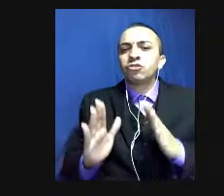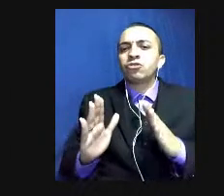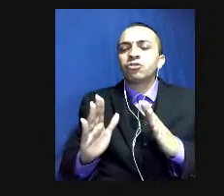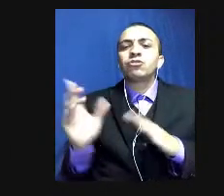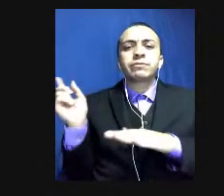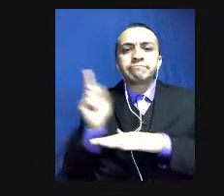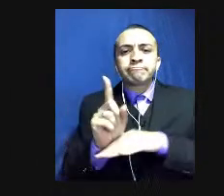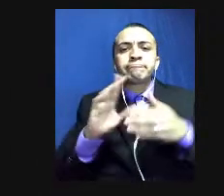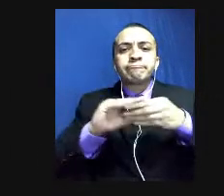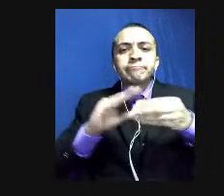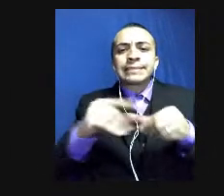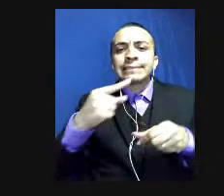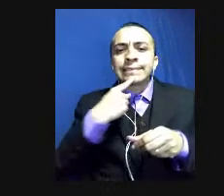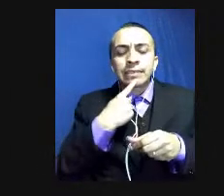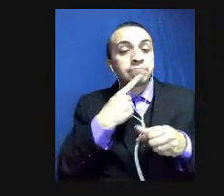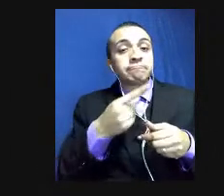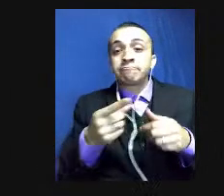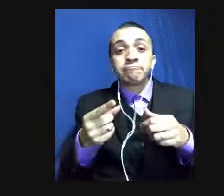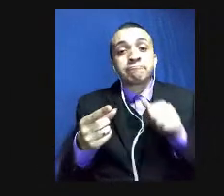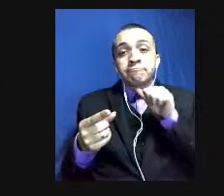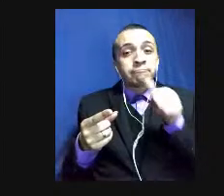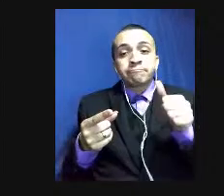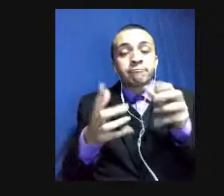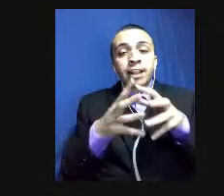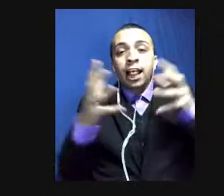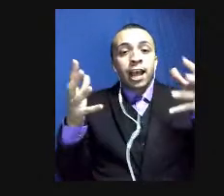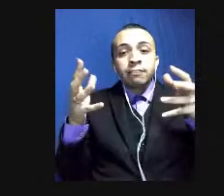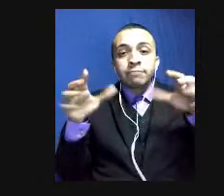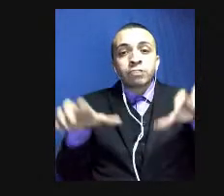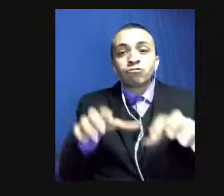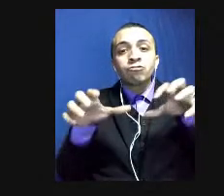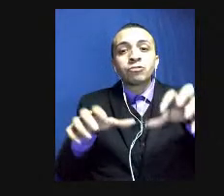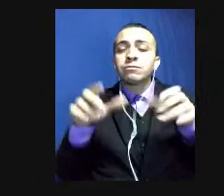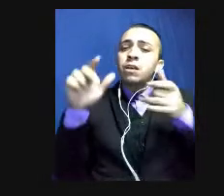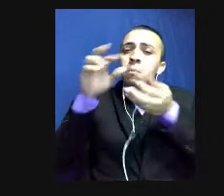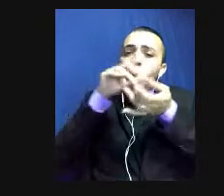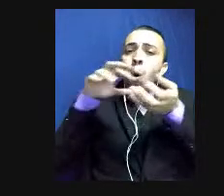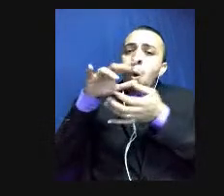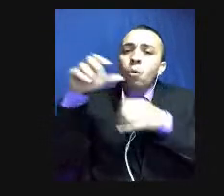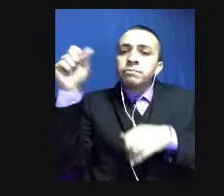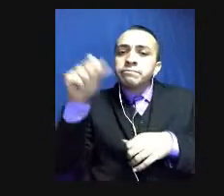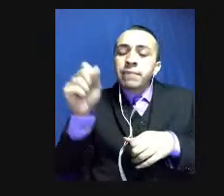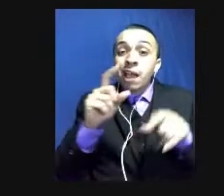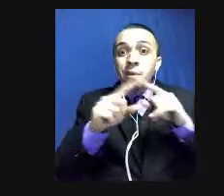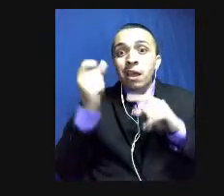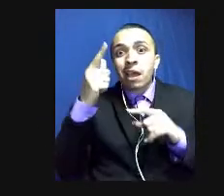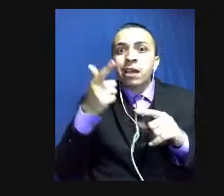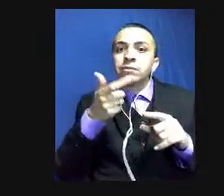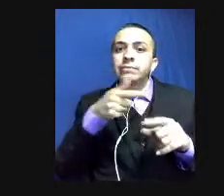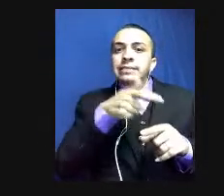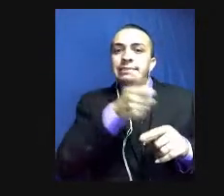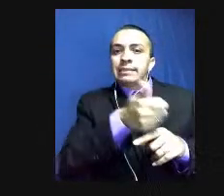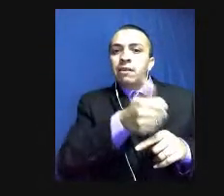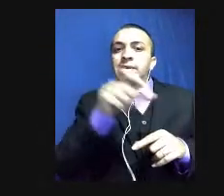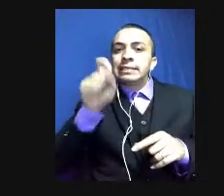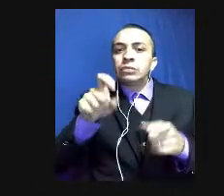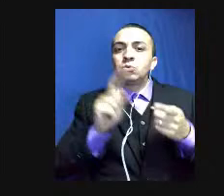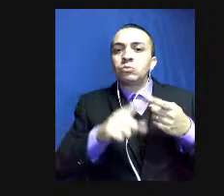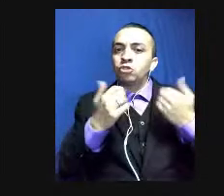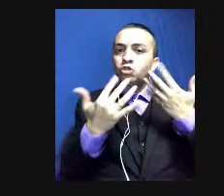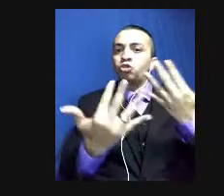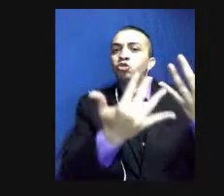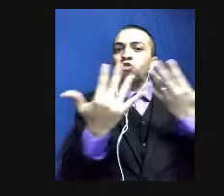there's not a lot of spread that's going in there. Is there going to be some little smoke? Yeah, but this is going to have to cook off a little bit here in this area